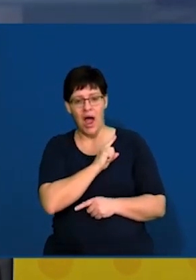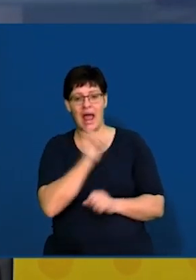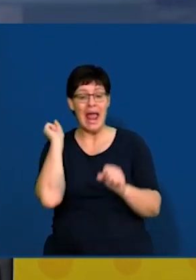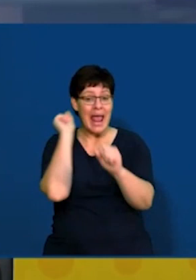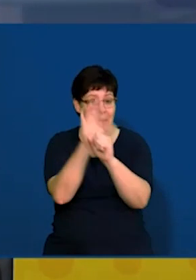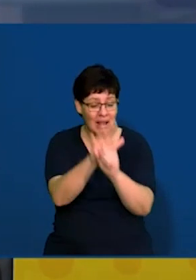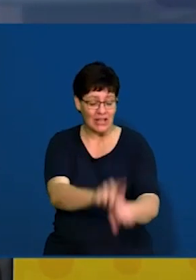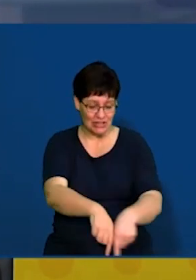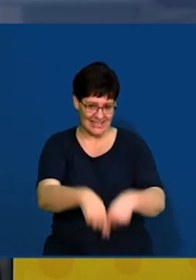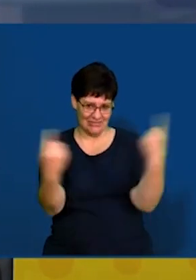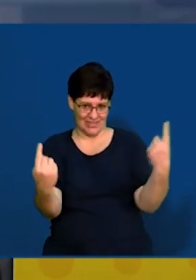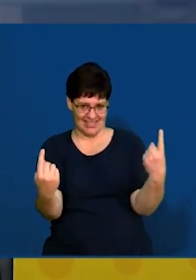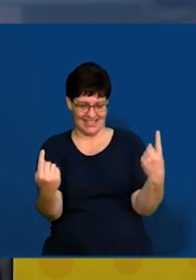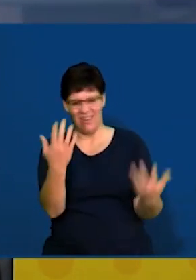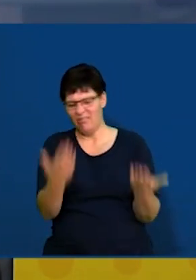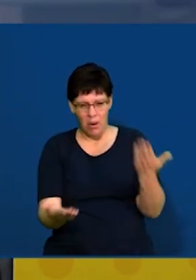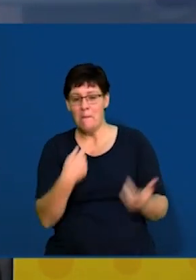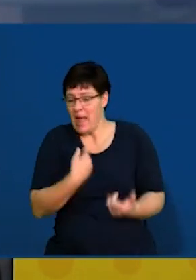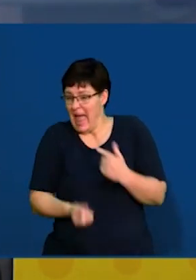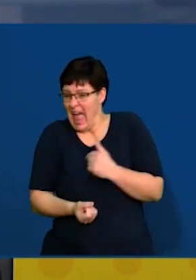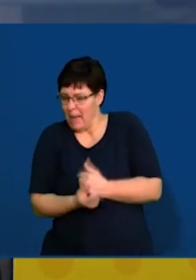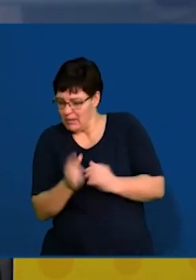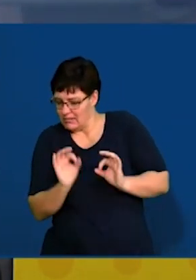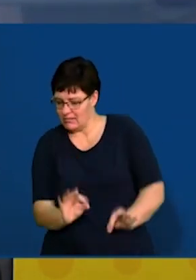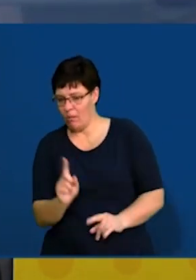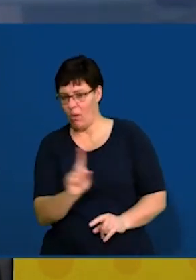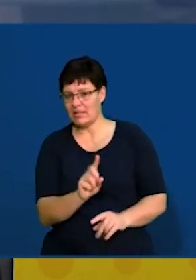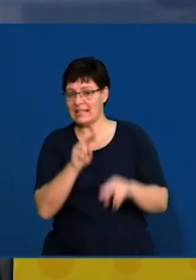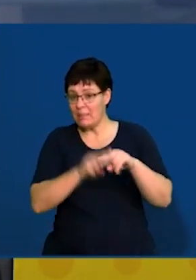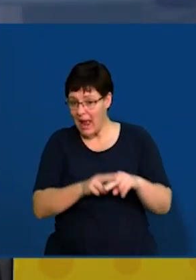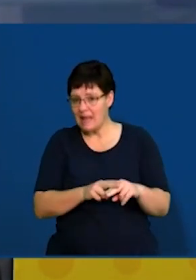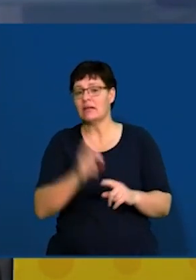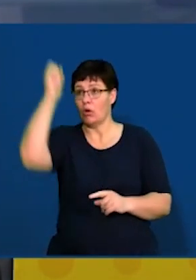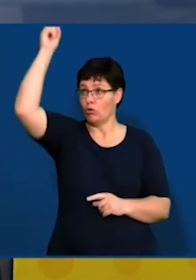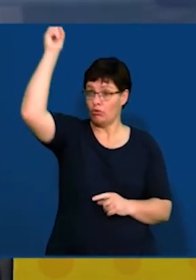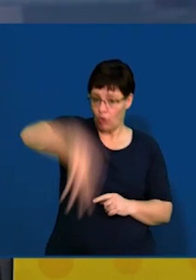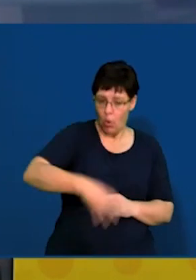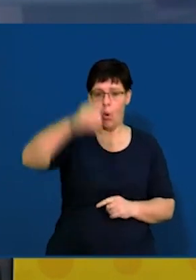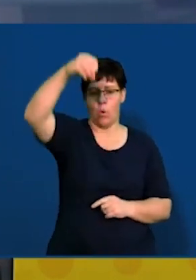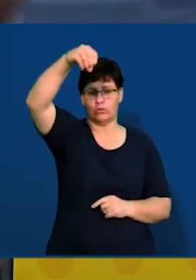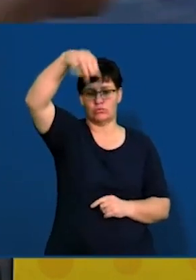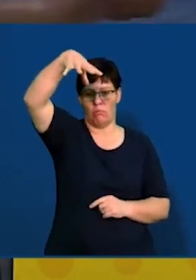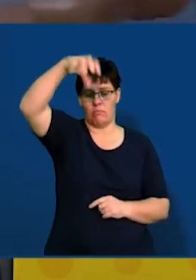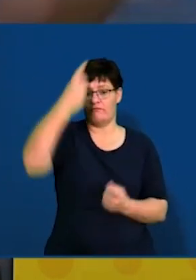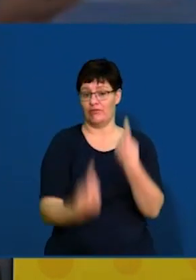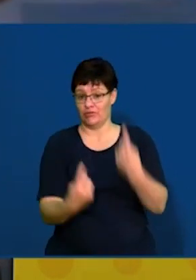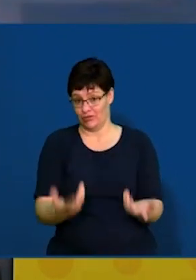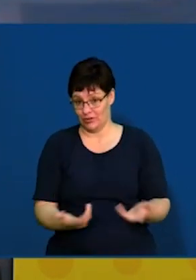implications in terms of what exactly happens as far as that particular motion is concerned. All right,